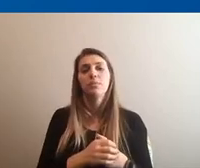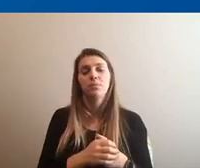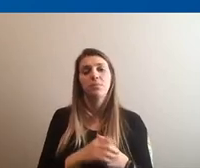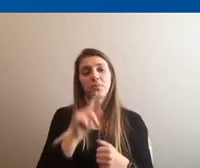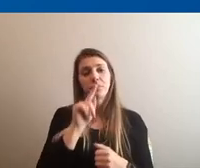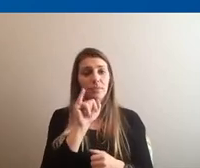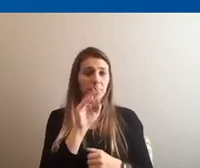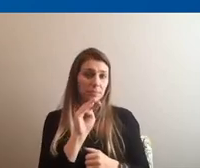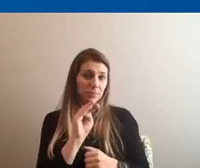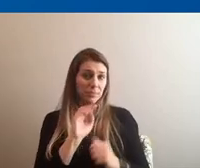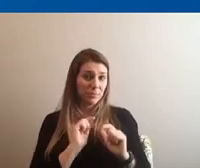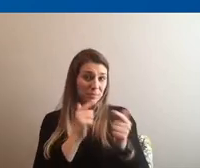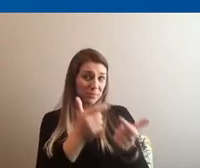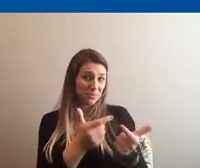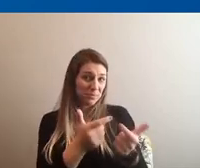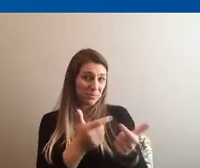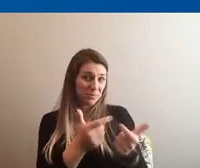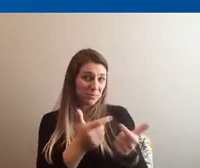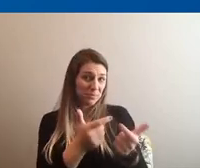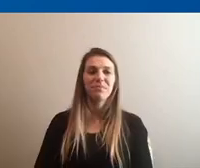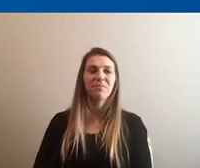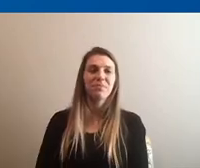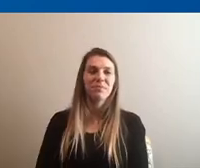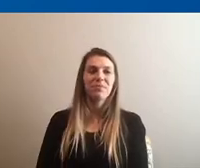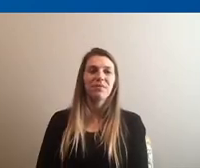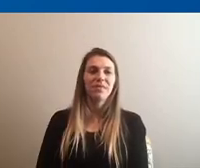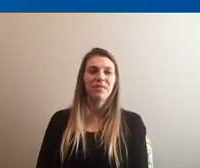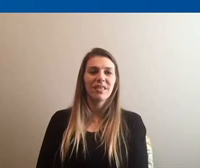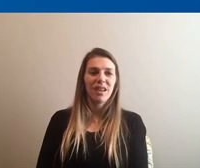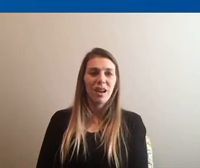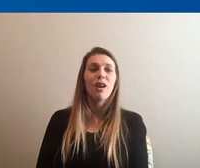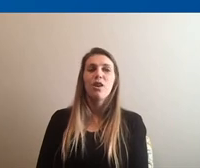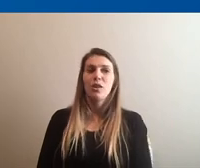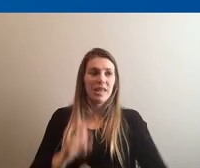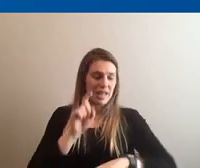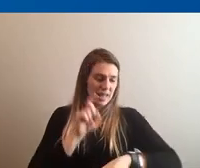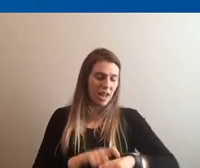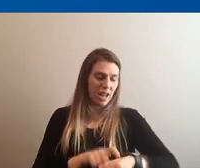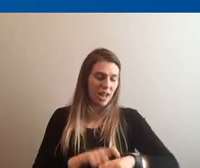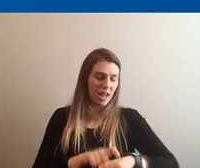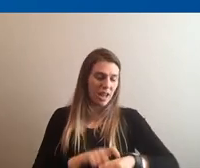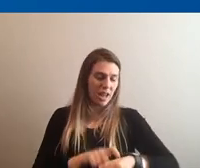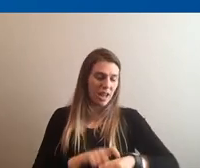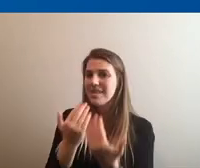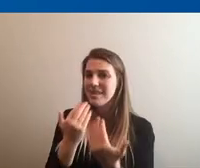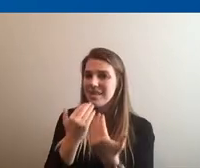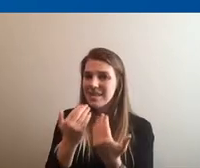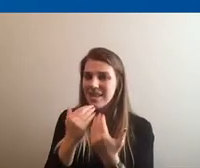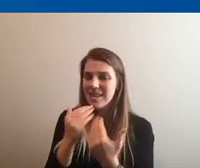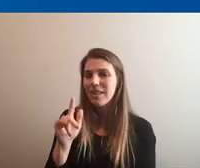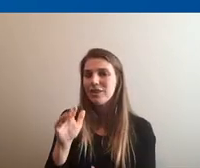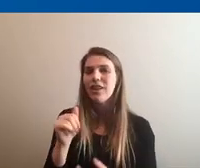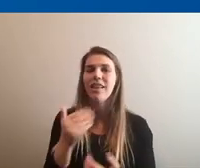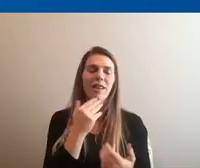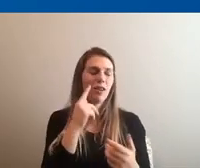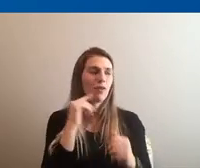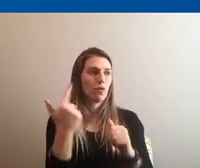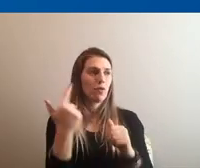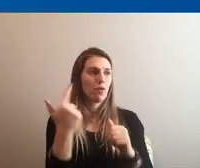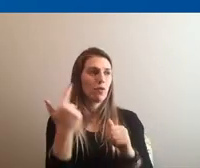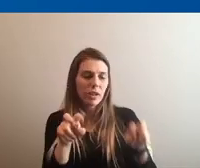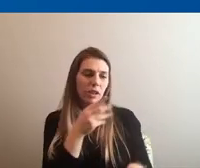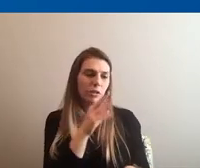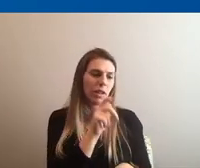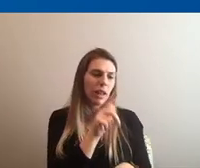I'll leave it off to you. We're right on time. Thank you, Alicia. Thank you to all our panelists, Dr. Patel,